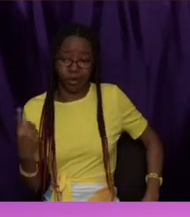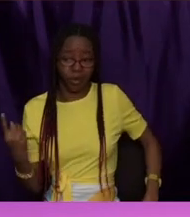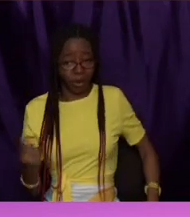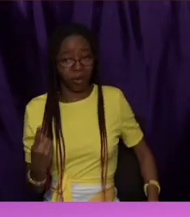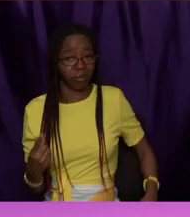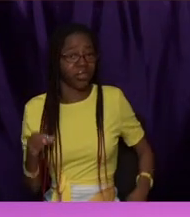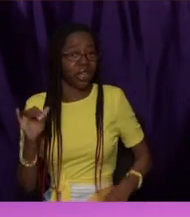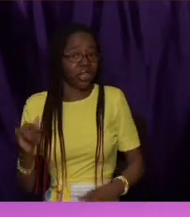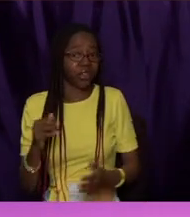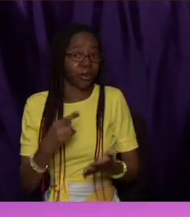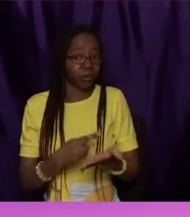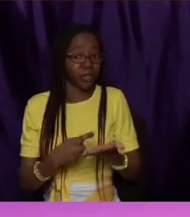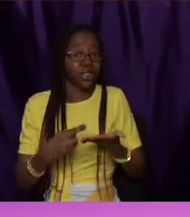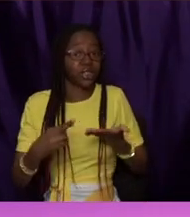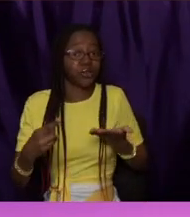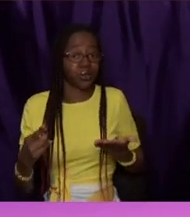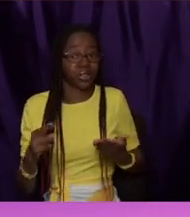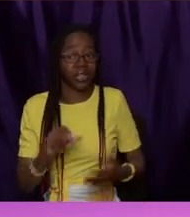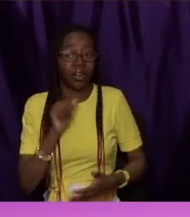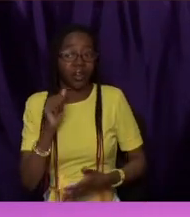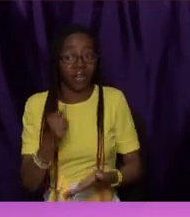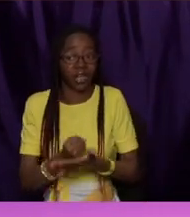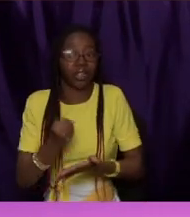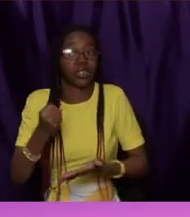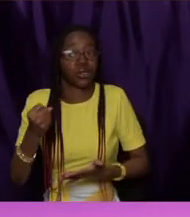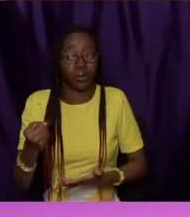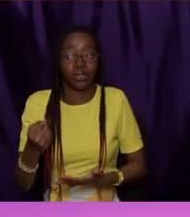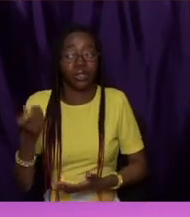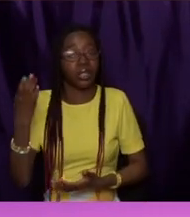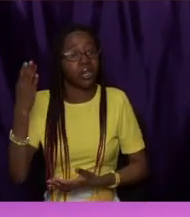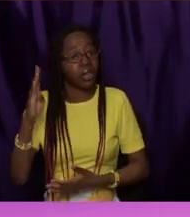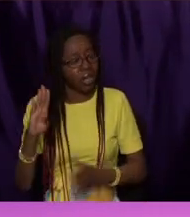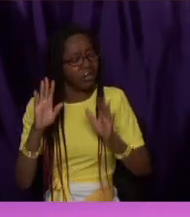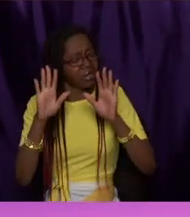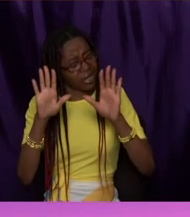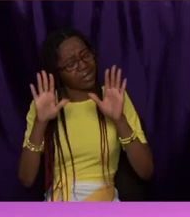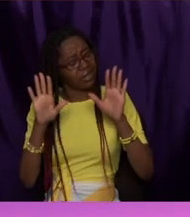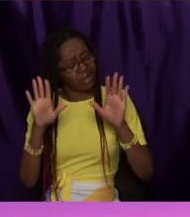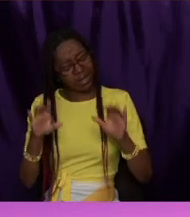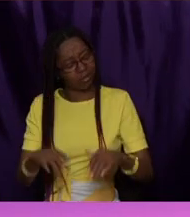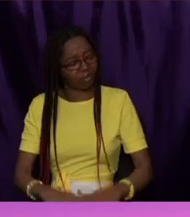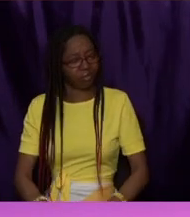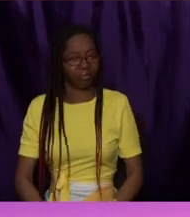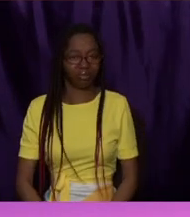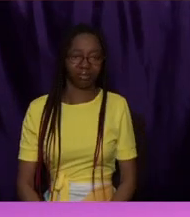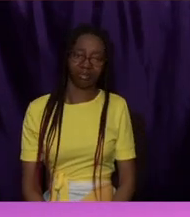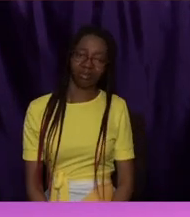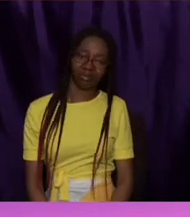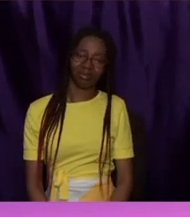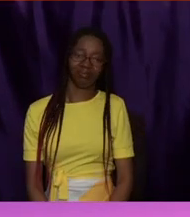They're a resource. They ain't the source. God is excellent.